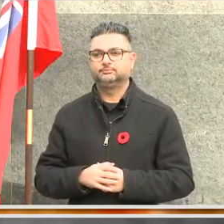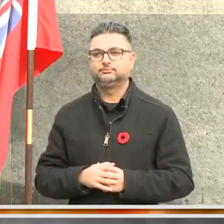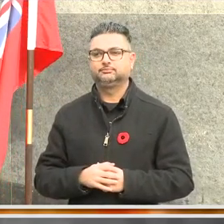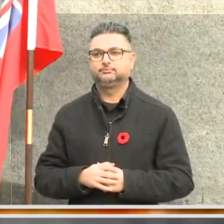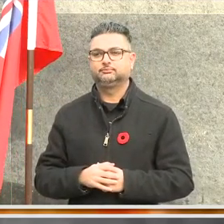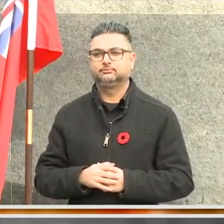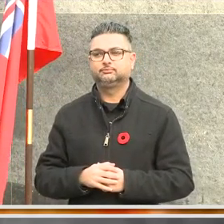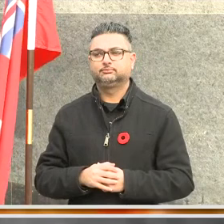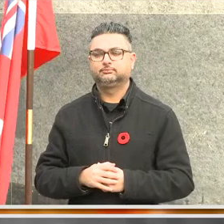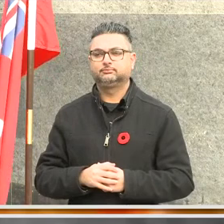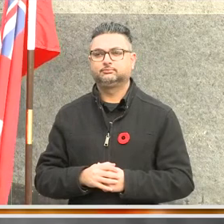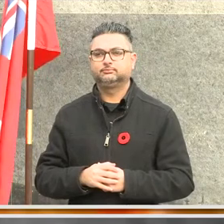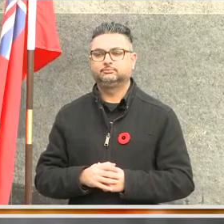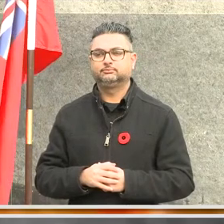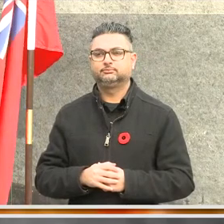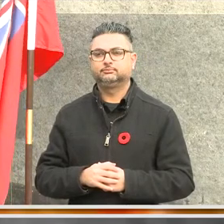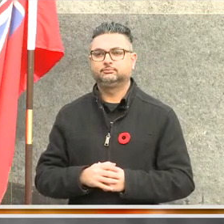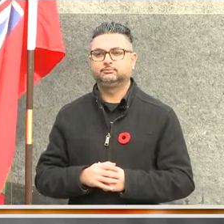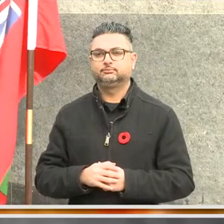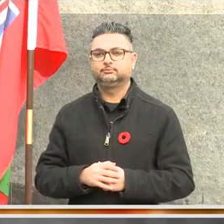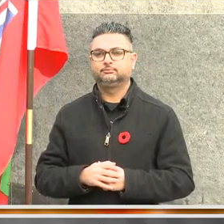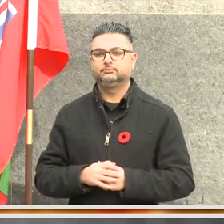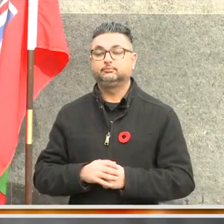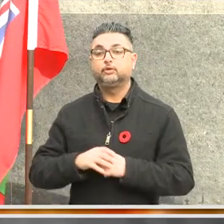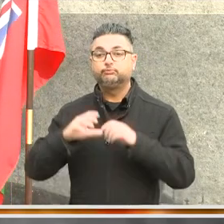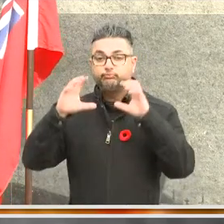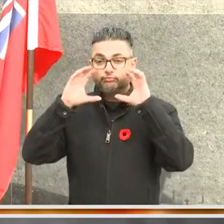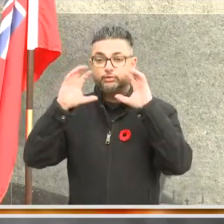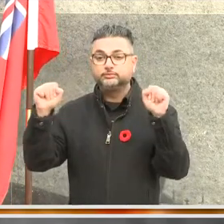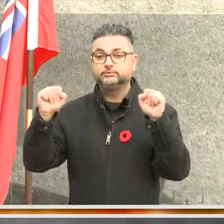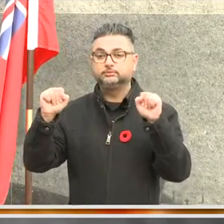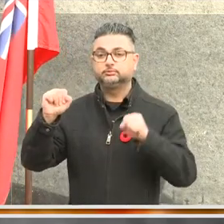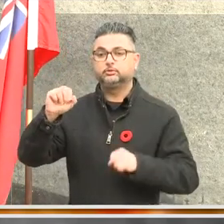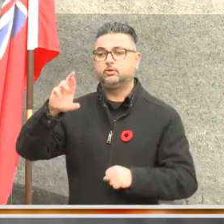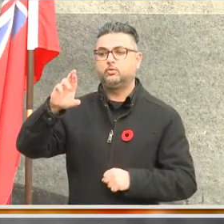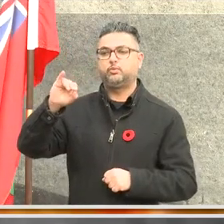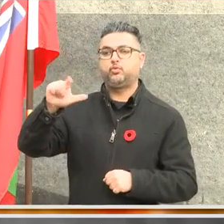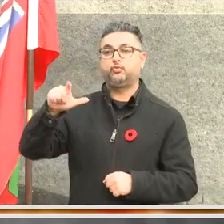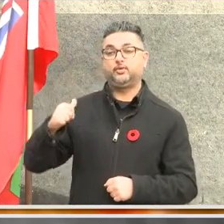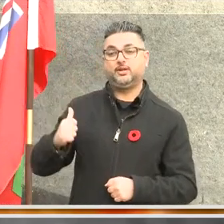Royale Canadienne de l'Ontario, President of the Royal Canadian Legion, Ontario Command.